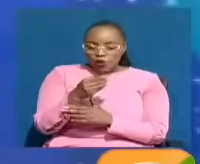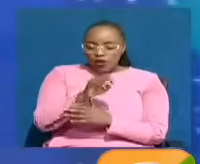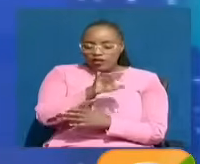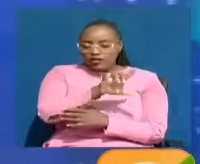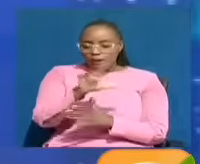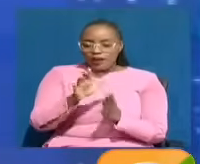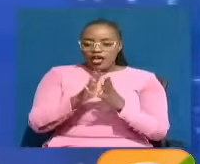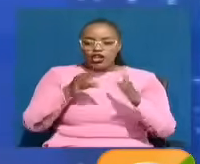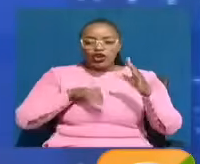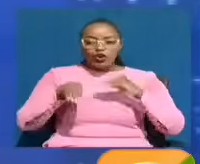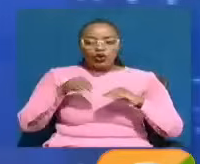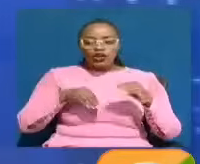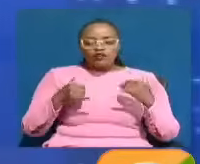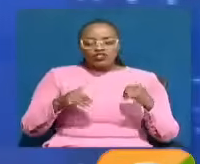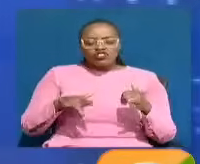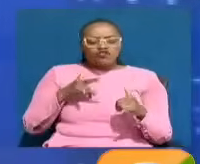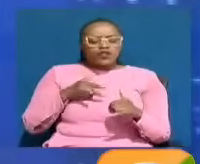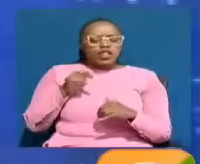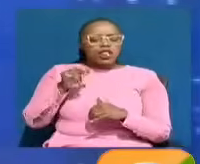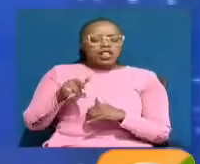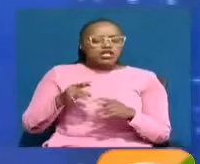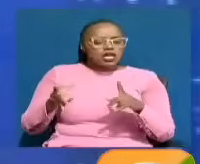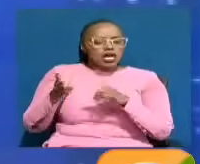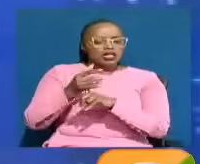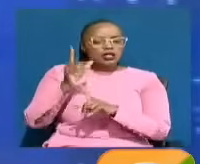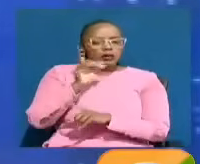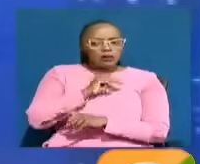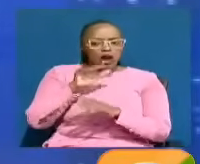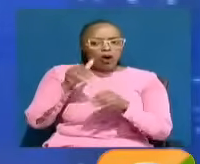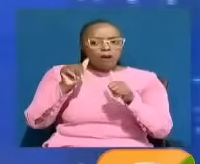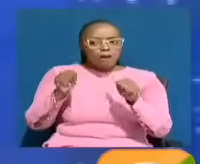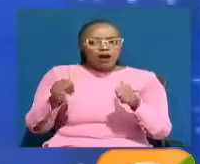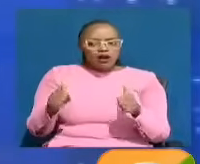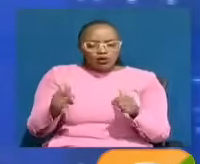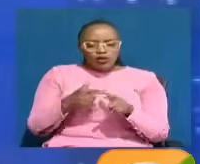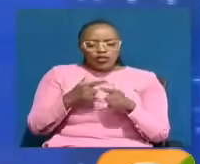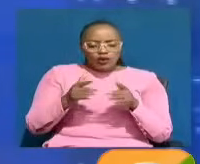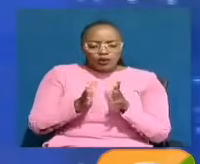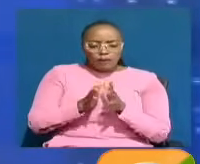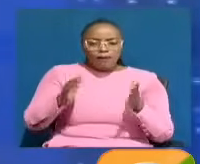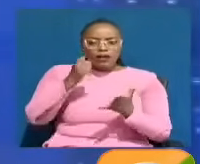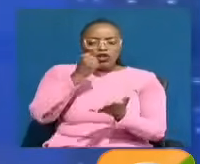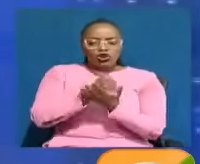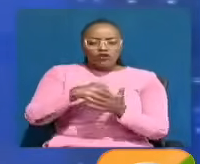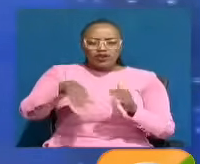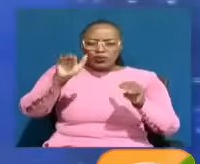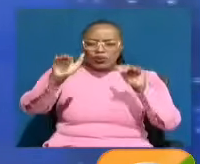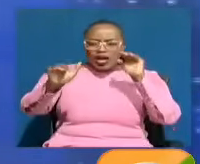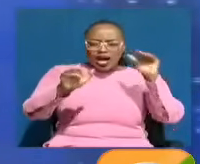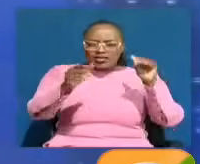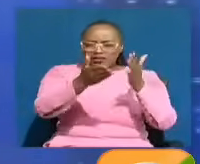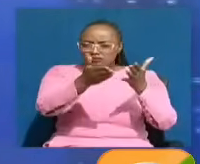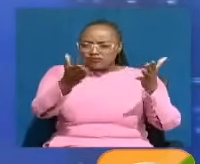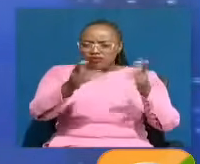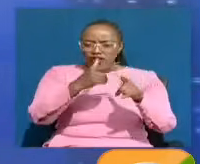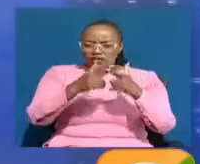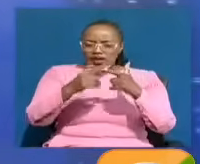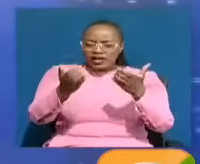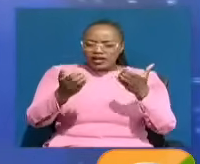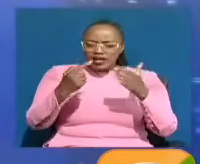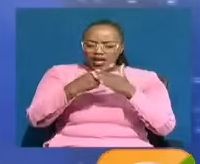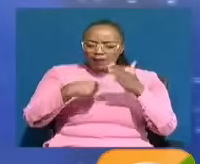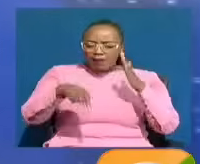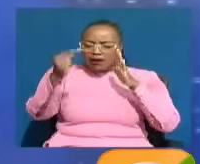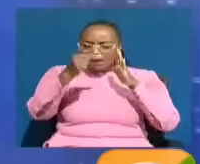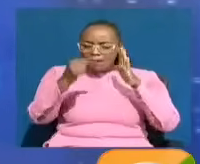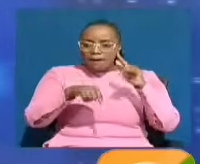example, and we want to get a feel of whether this has been achieved or not, yes, we're going to the public offices and asking and getting the requirements and the answers for